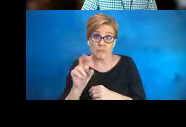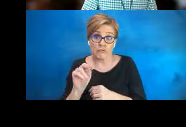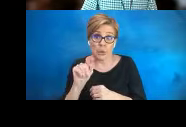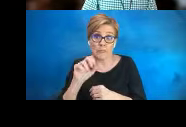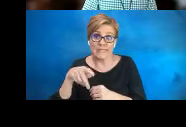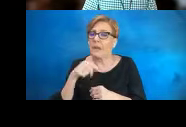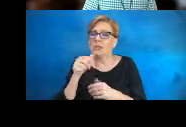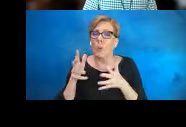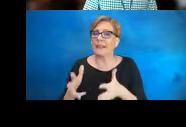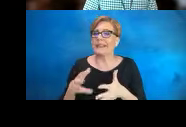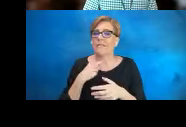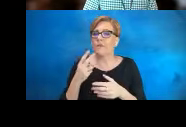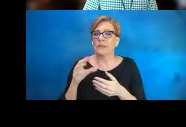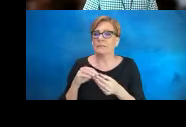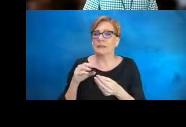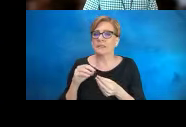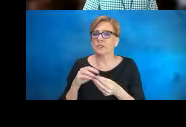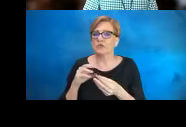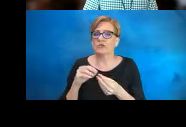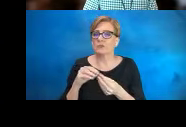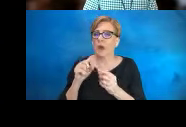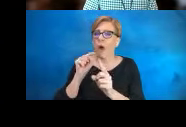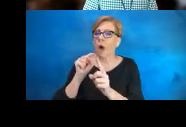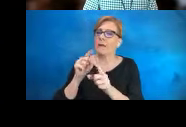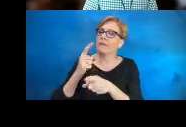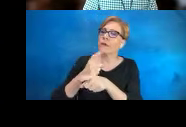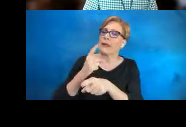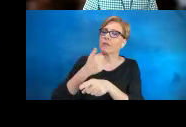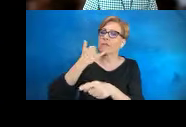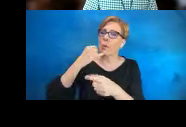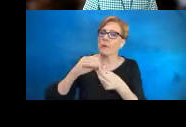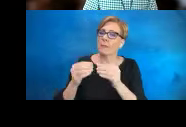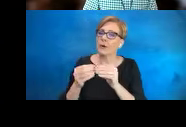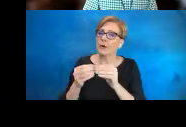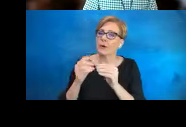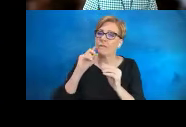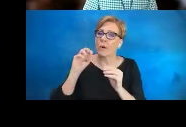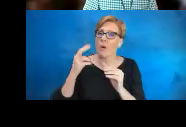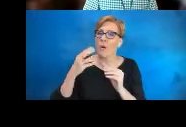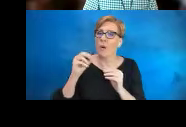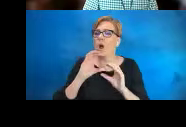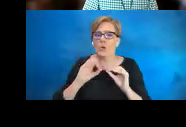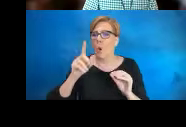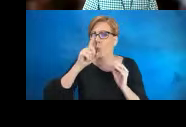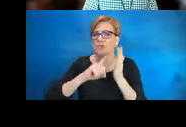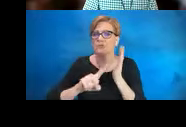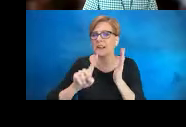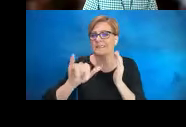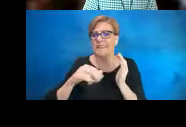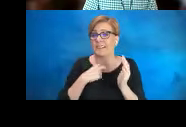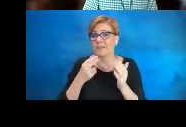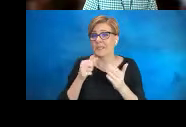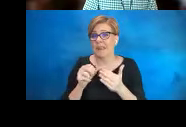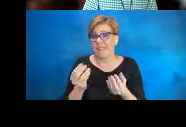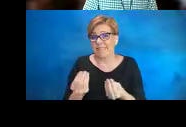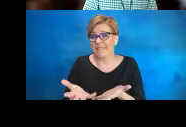leave a voicemail on the main phone line of the OHO. Nobody's checking those voicemails in my experience.